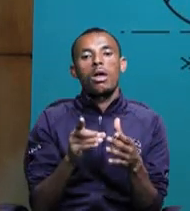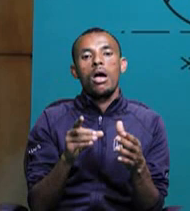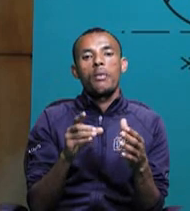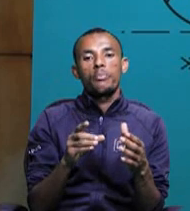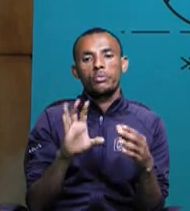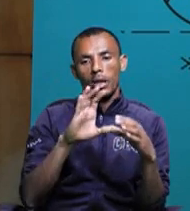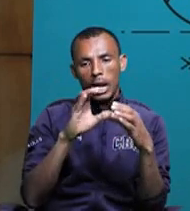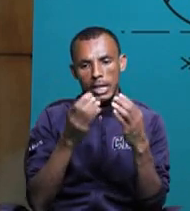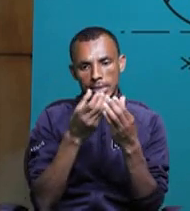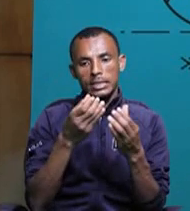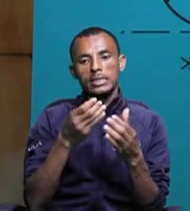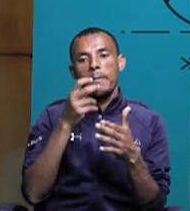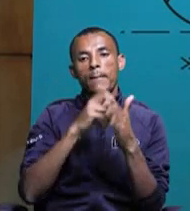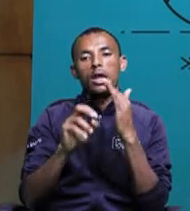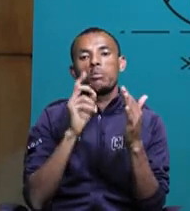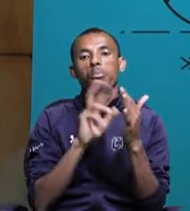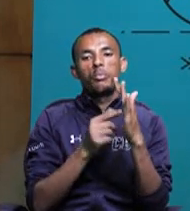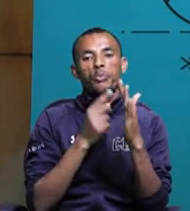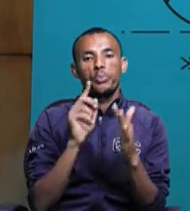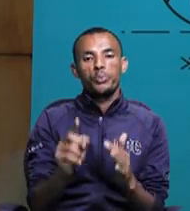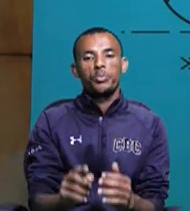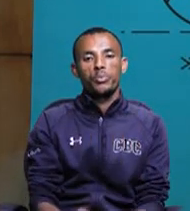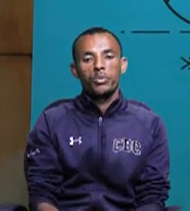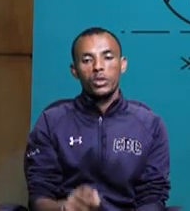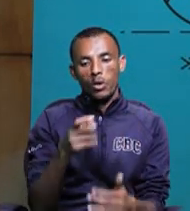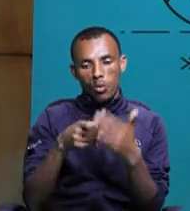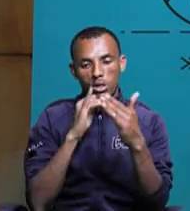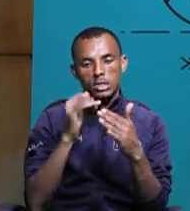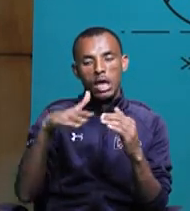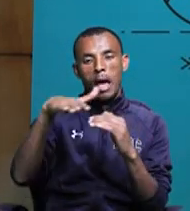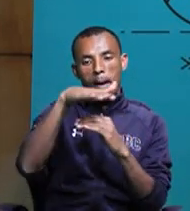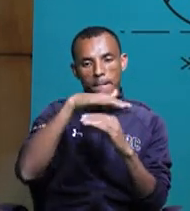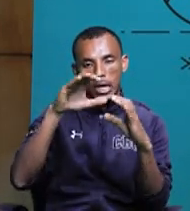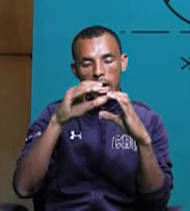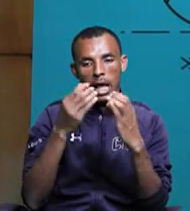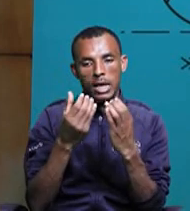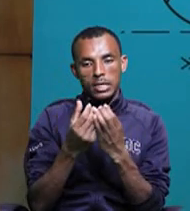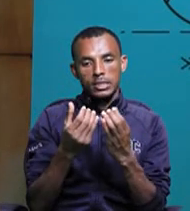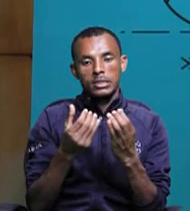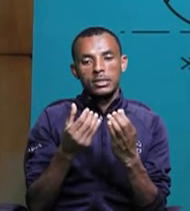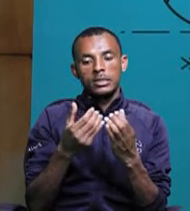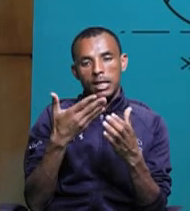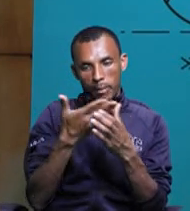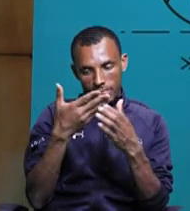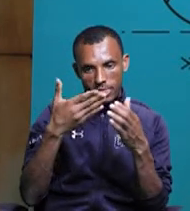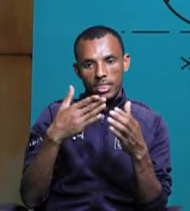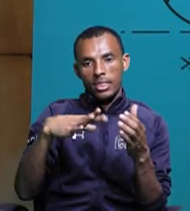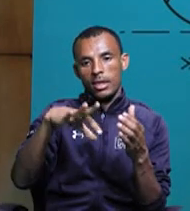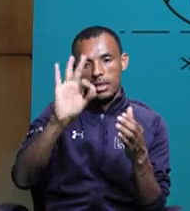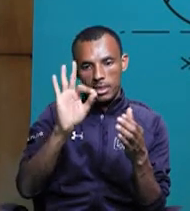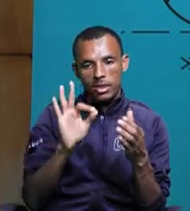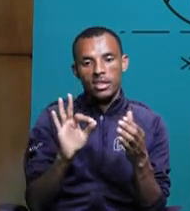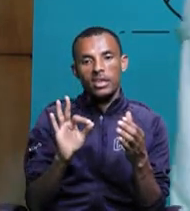mark? When he says that here, what is the upper class limit? We have already completed. What is the class mark